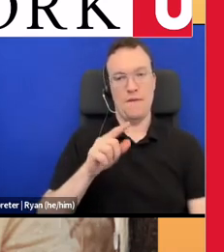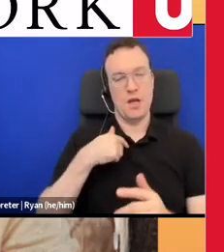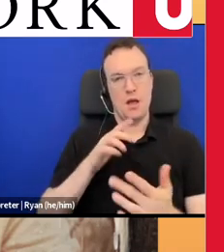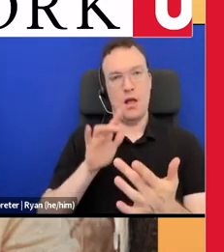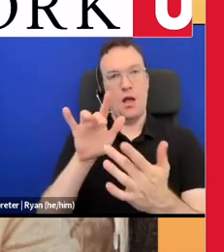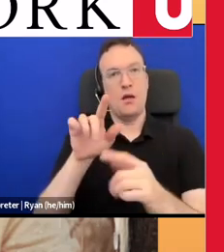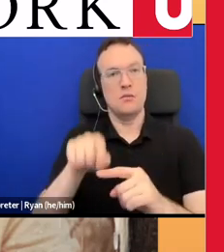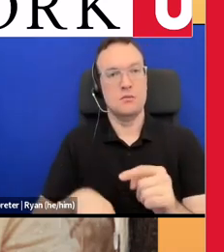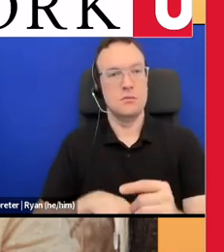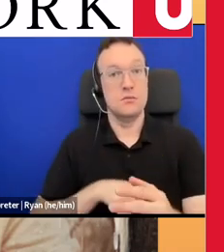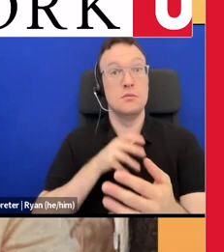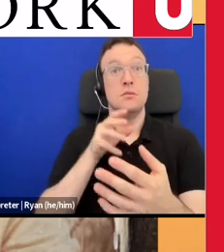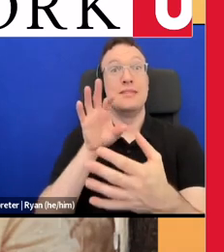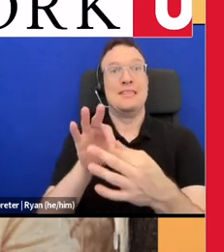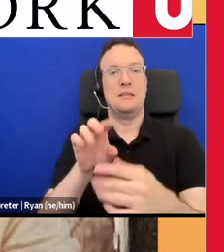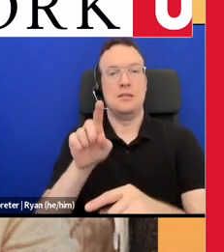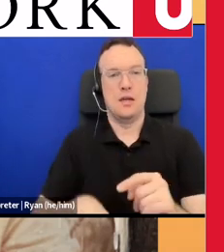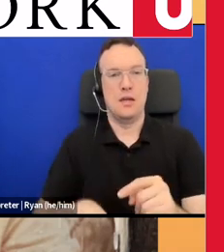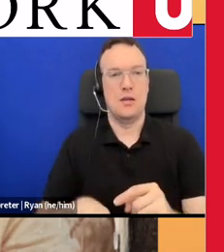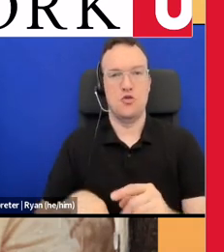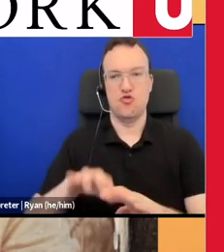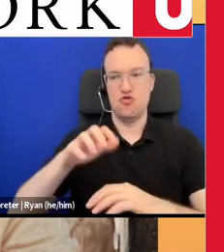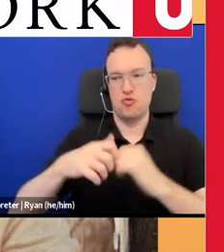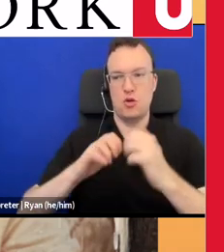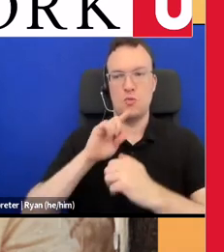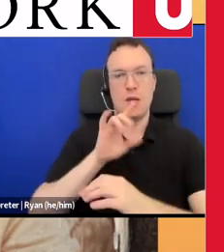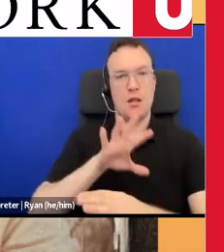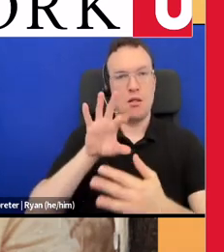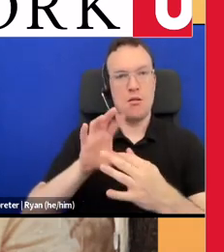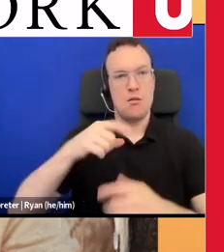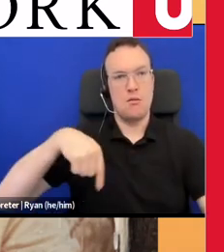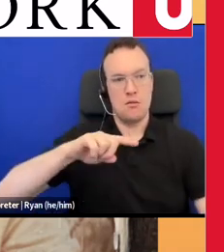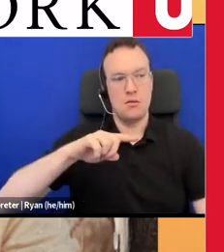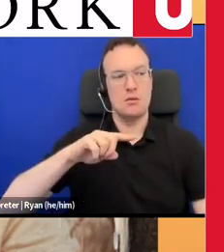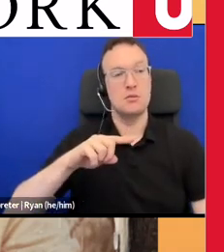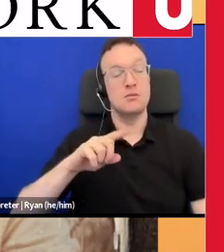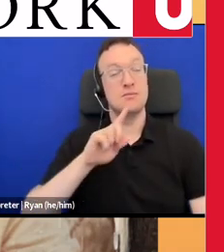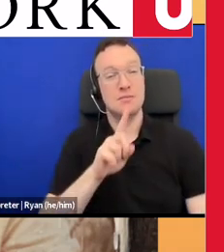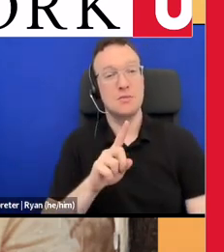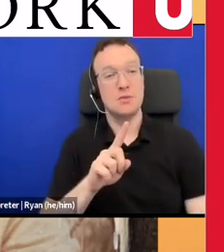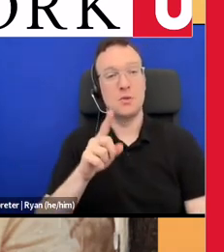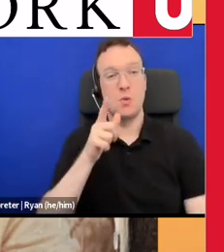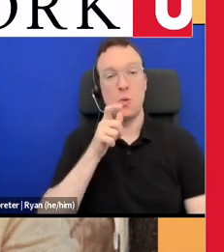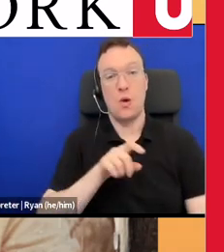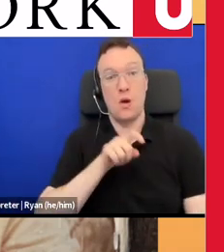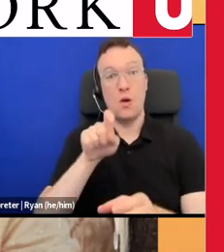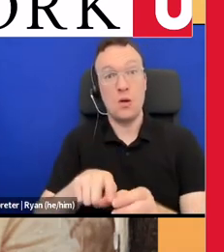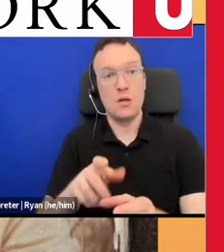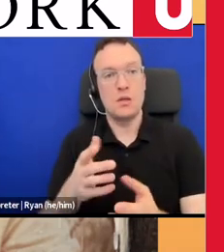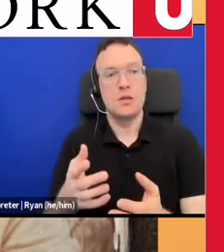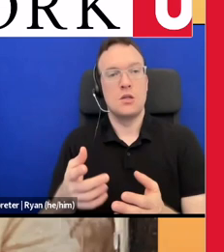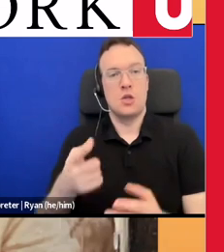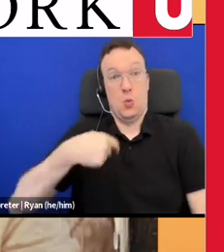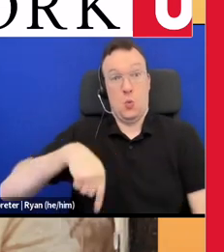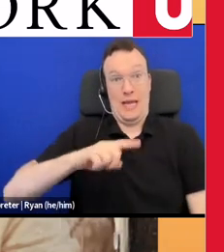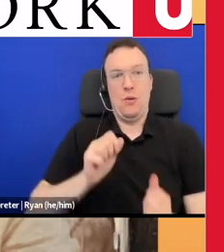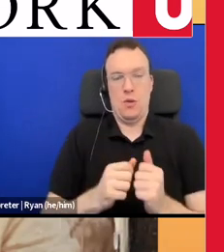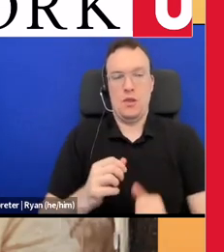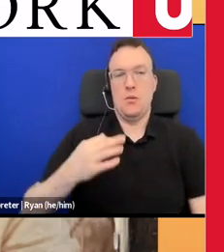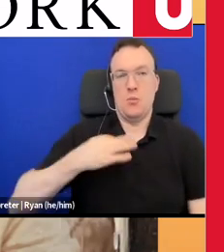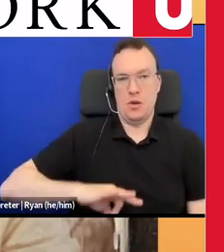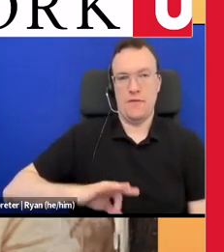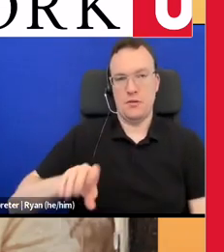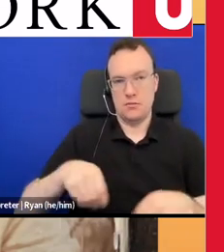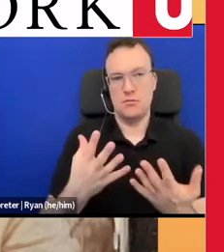the positional structuring that hooks all of us in place. After all, the one that hooks, the we with the privileges that make the question